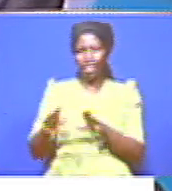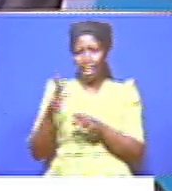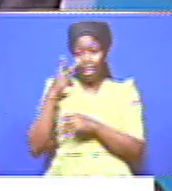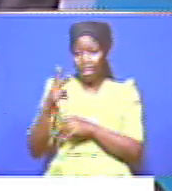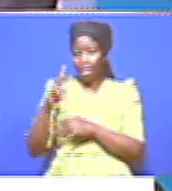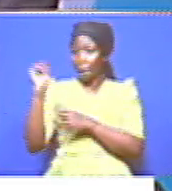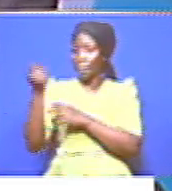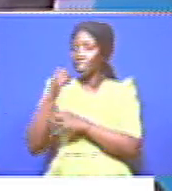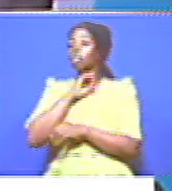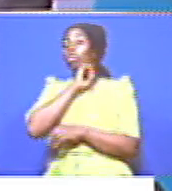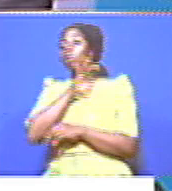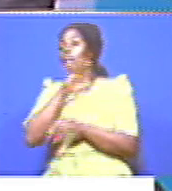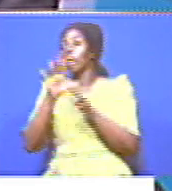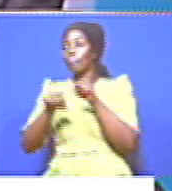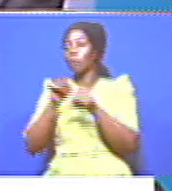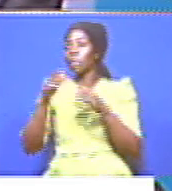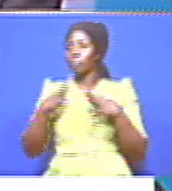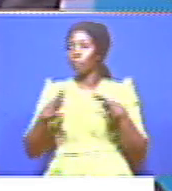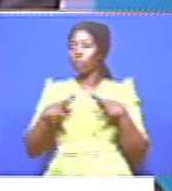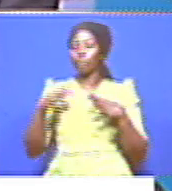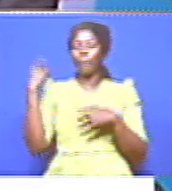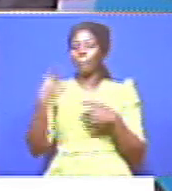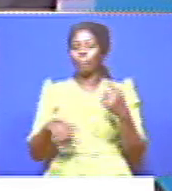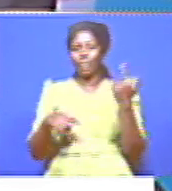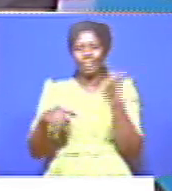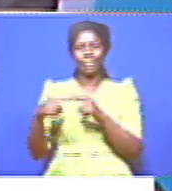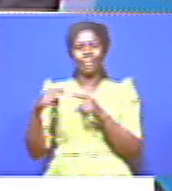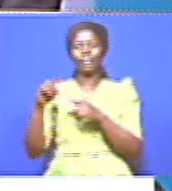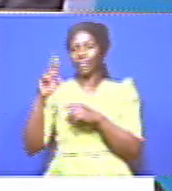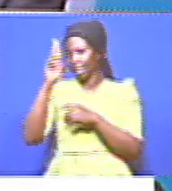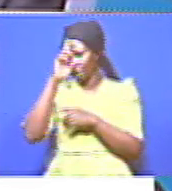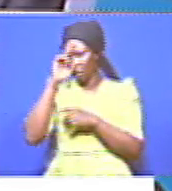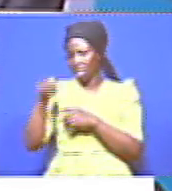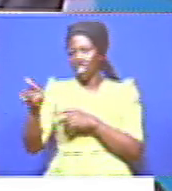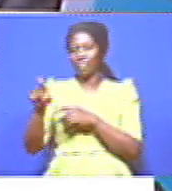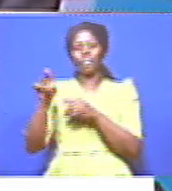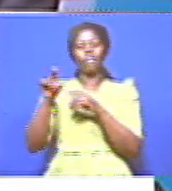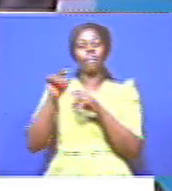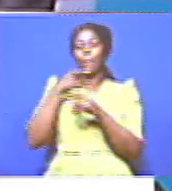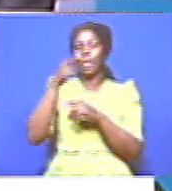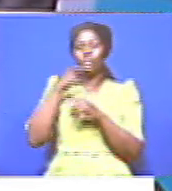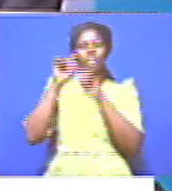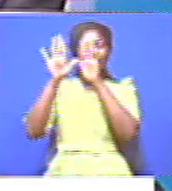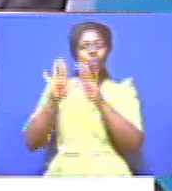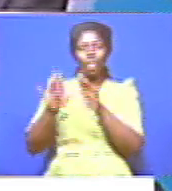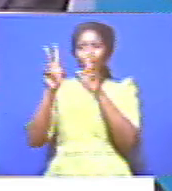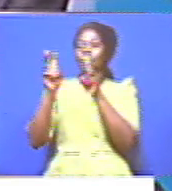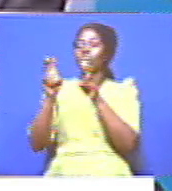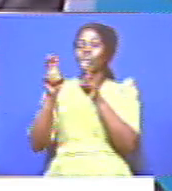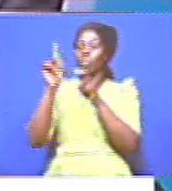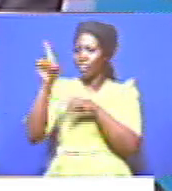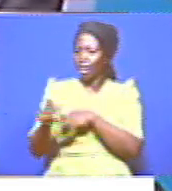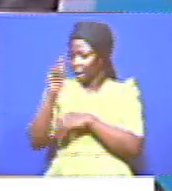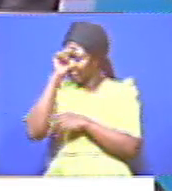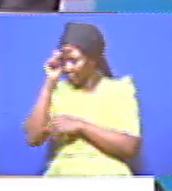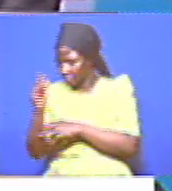state complaining mm-hmm. about mm-hmm. people beating the police. Mm-hmm. And he mentioned a very important aspect. Mm-hmm. We must respect the police mm-hmm. because